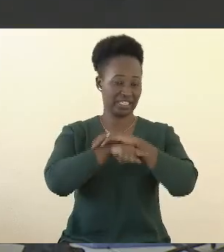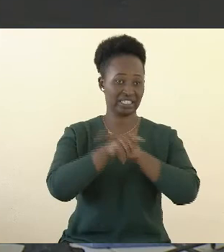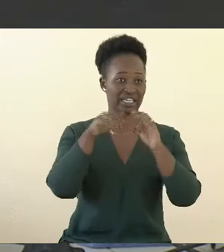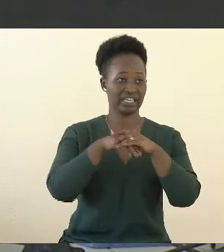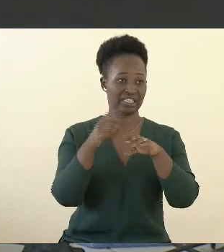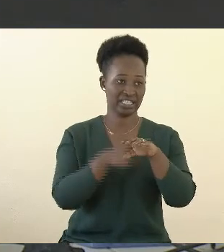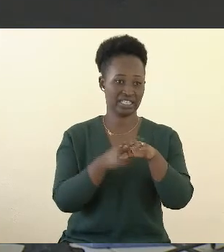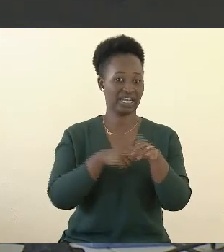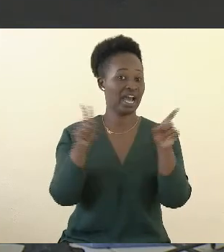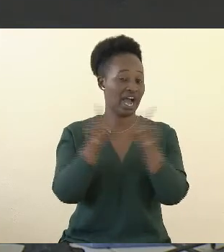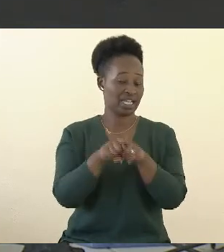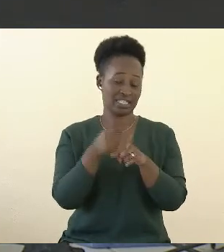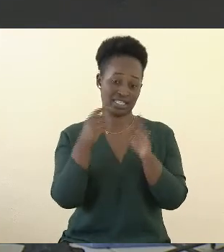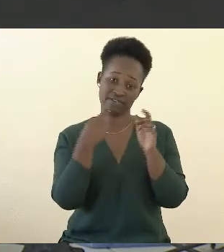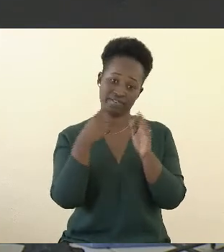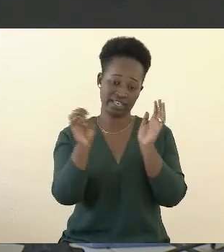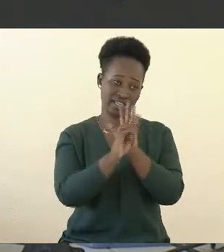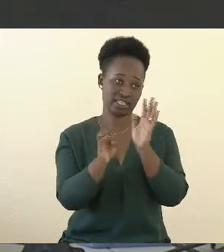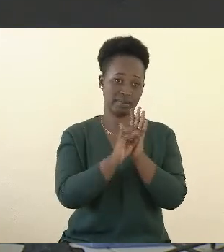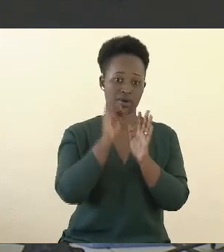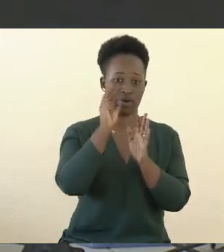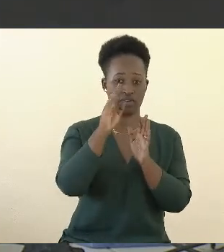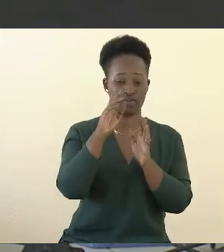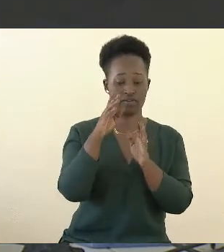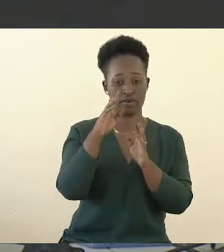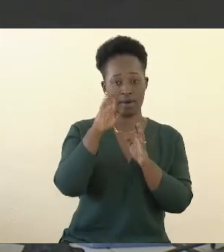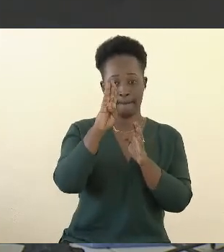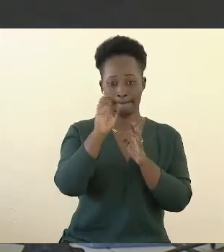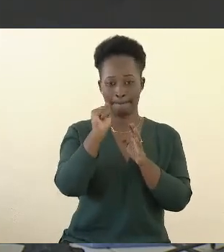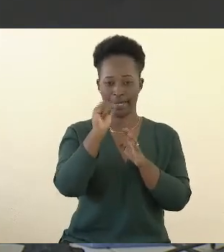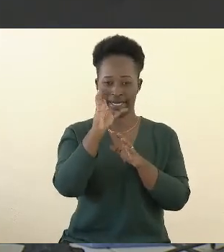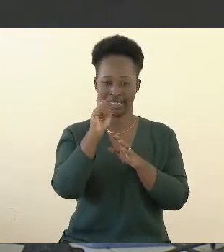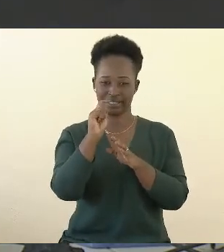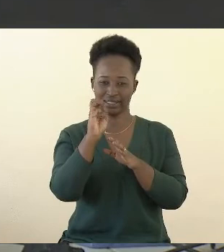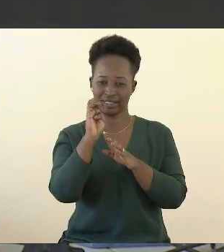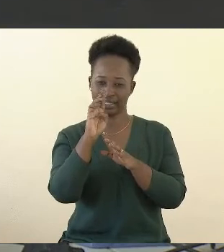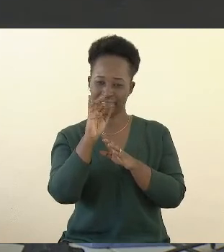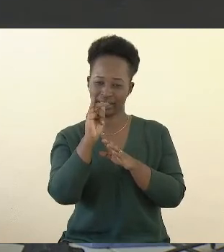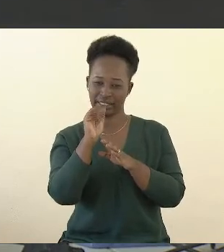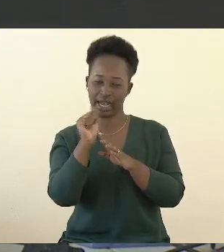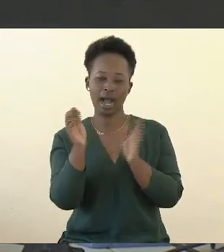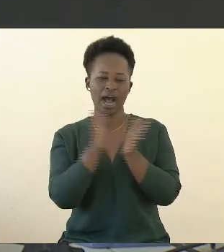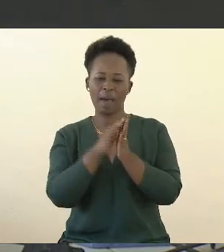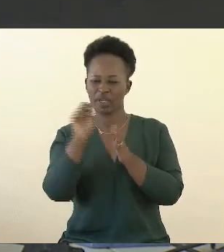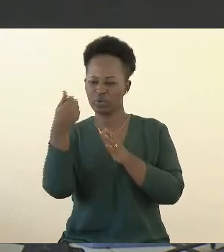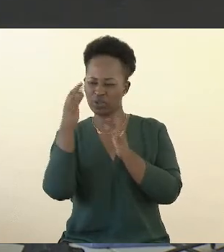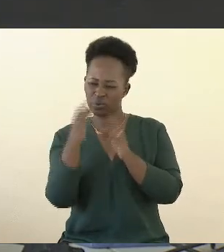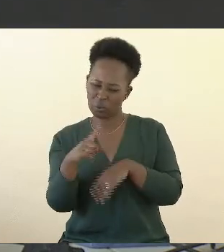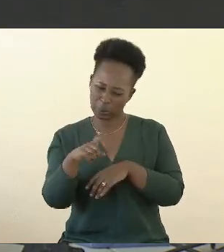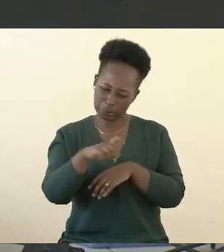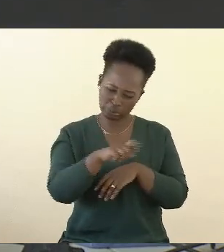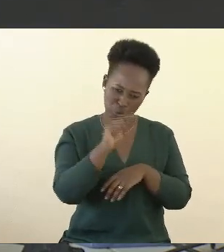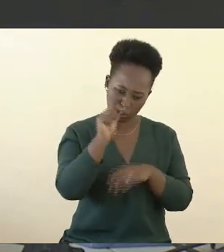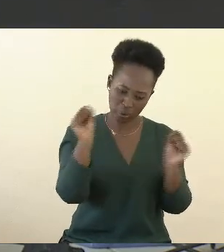mentioned examples of pathogen, I talked about bacteria. I talked about other microorganisms cannot enter, so it acts as a